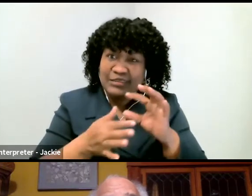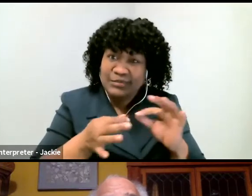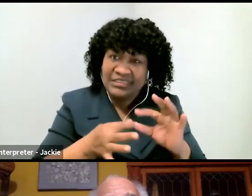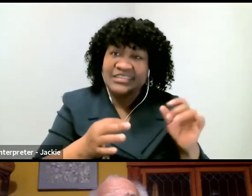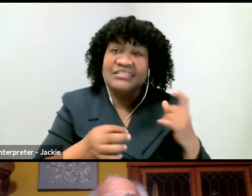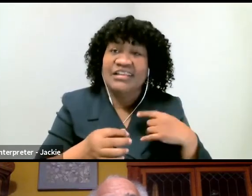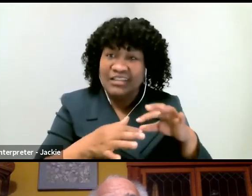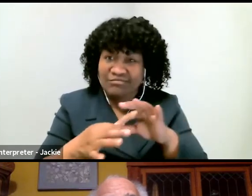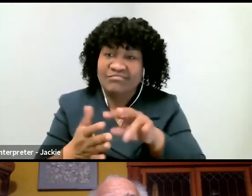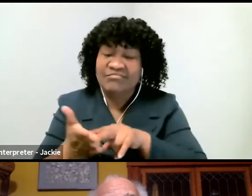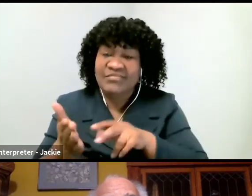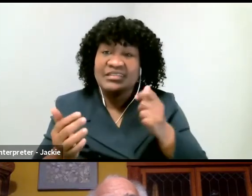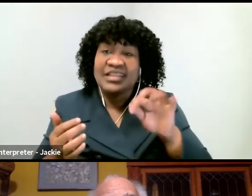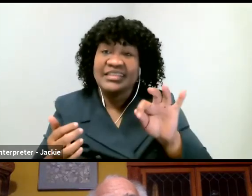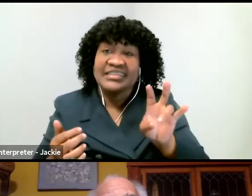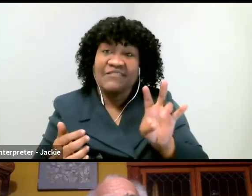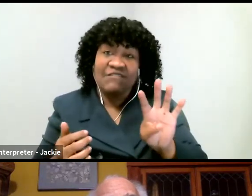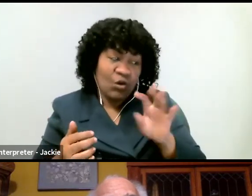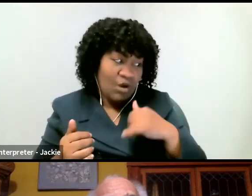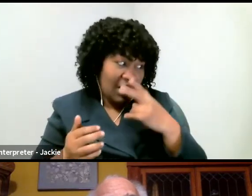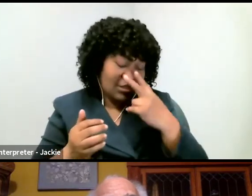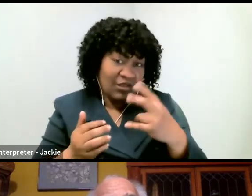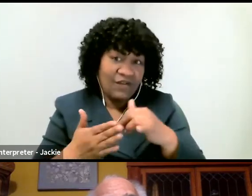in 74 when it came out in,